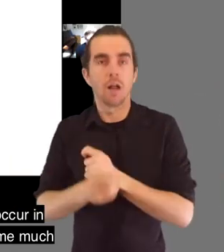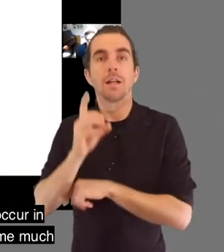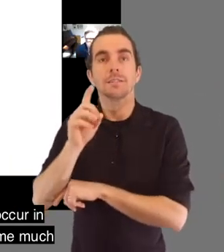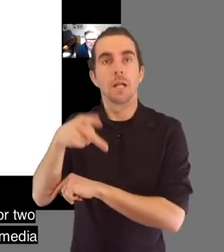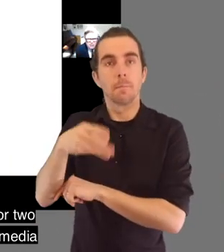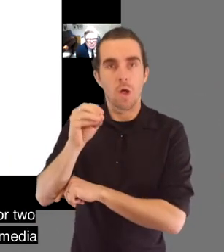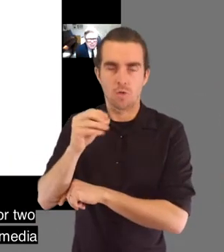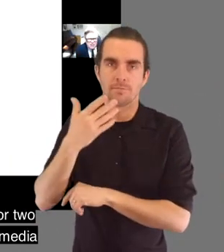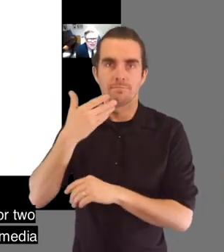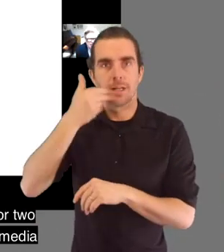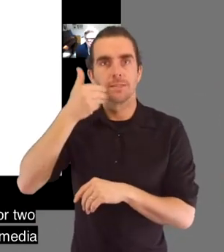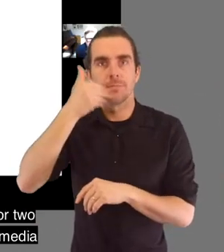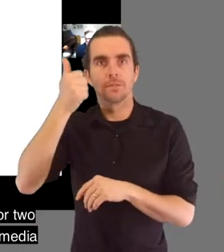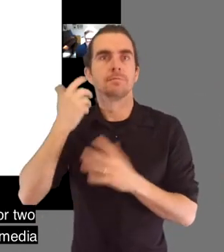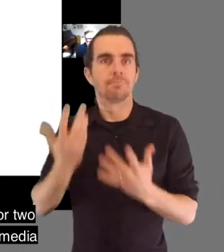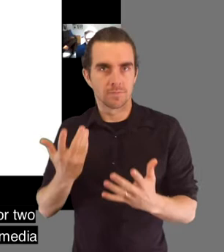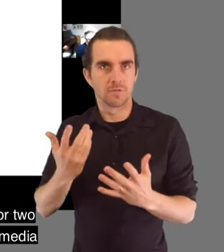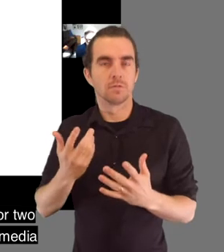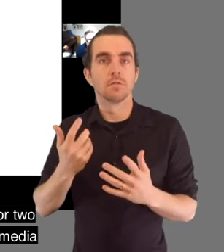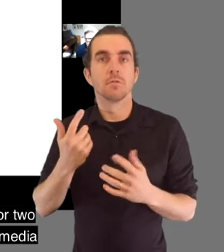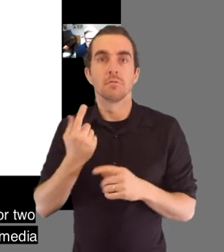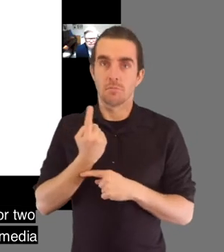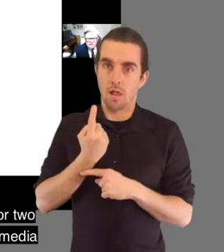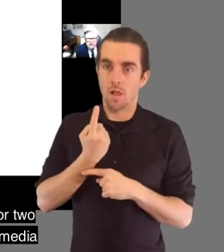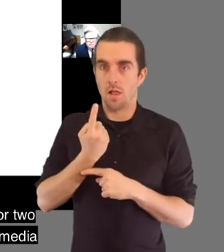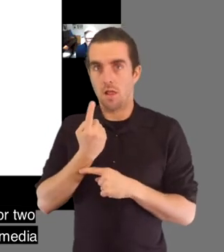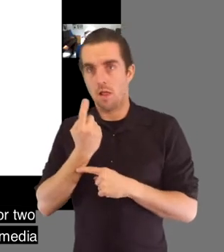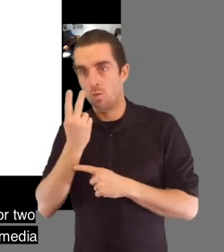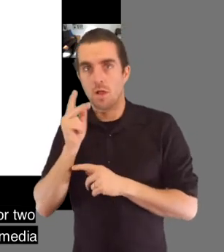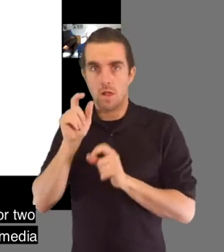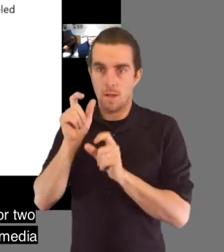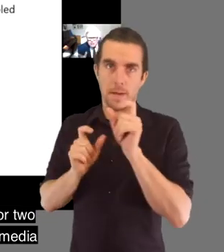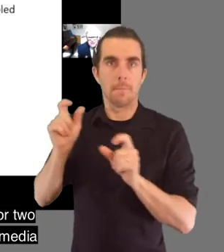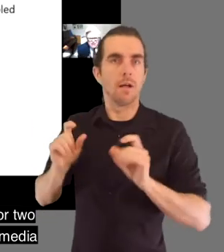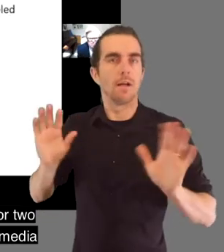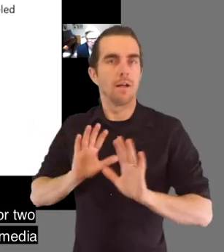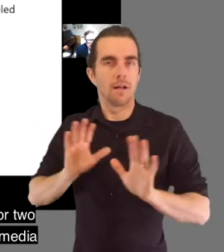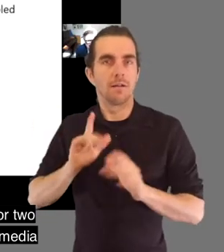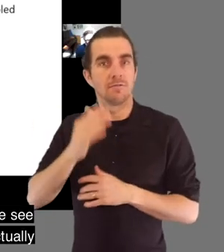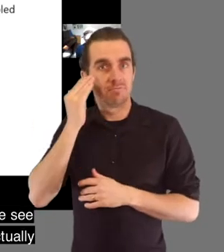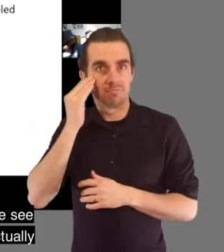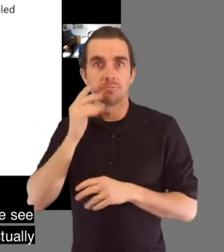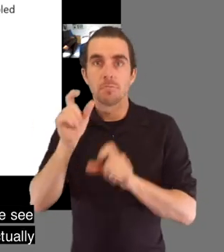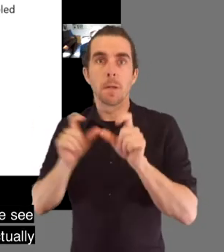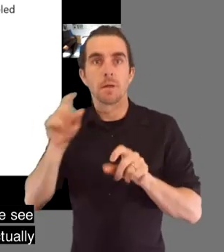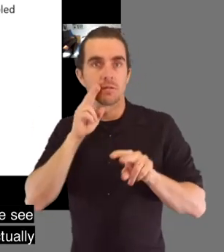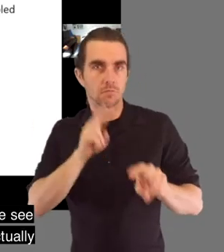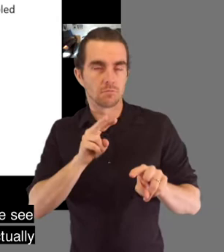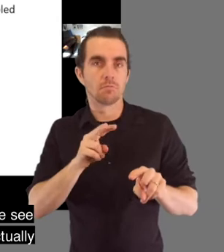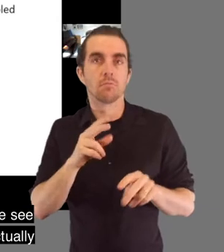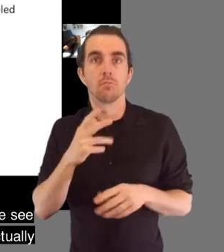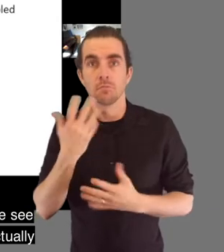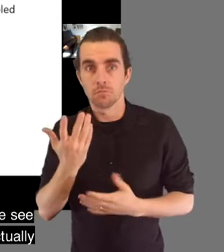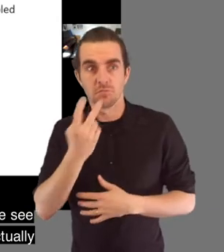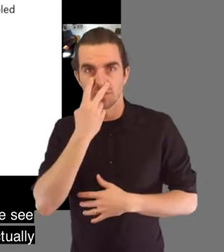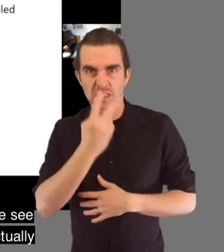become much better at doing that, not just 1 or 2 people, but you know, setting up media watches and so on. So when we